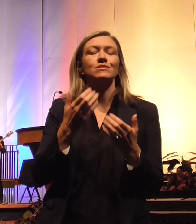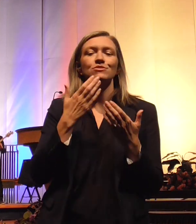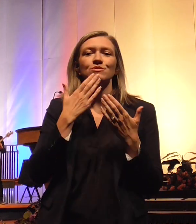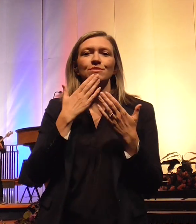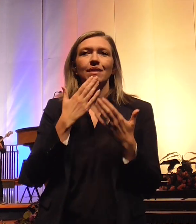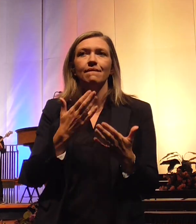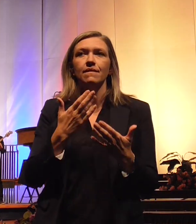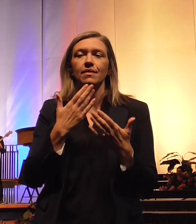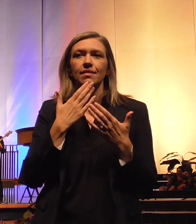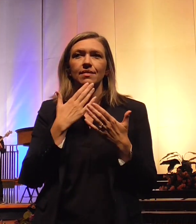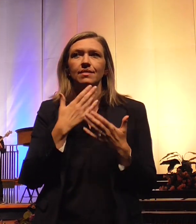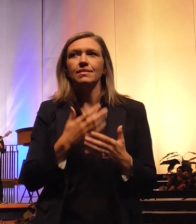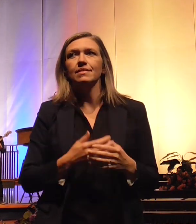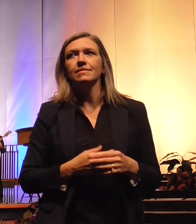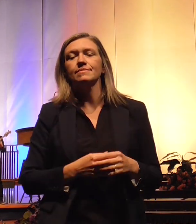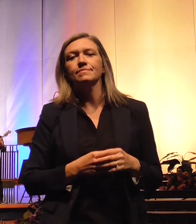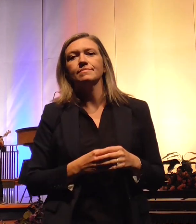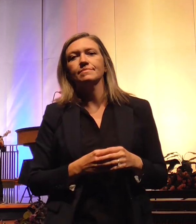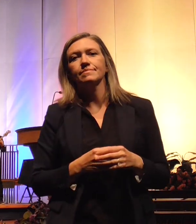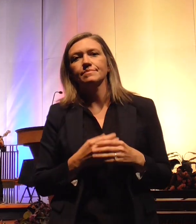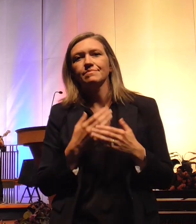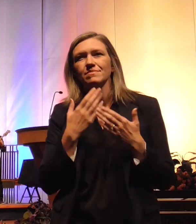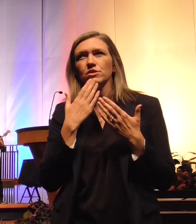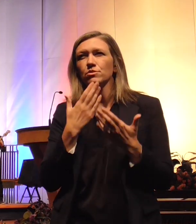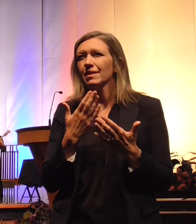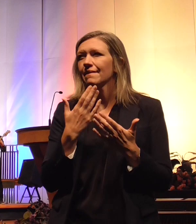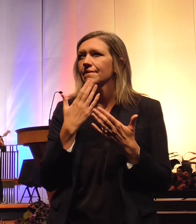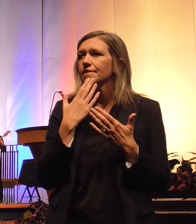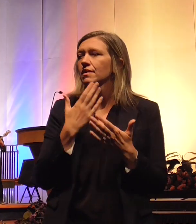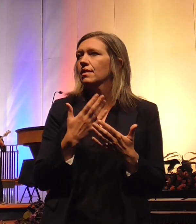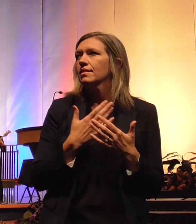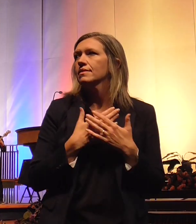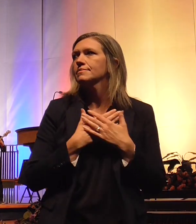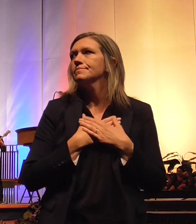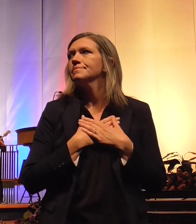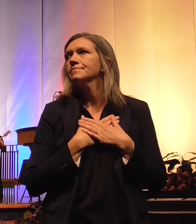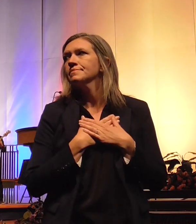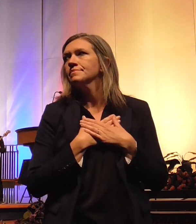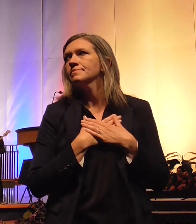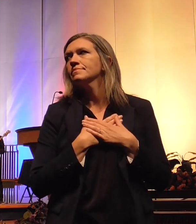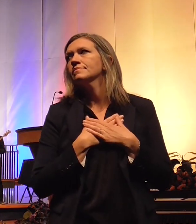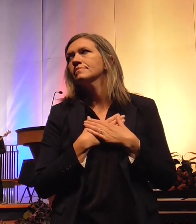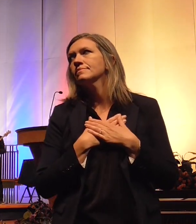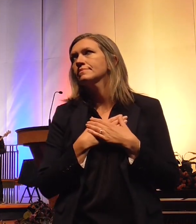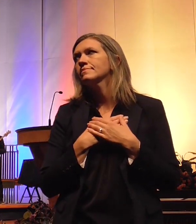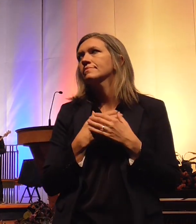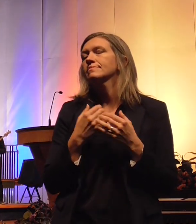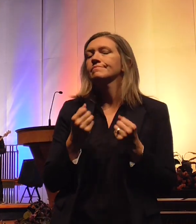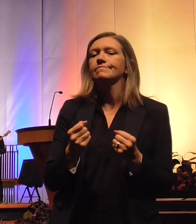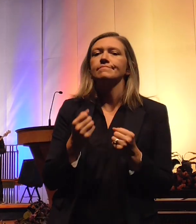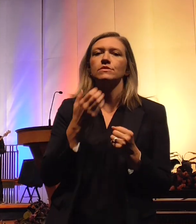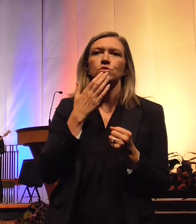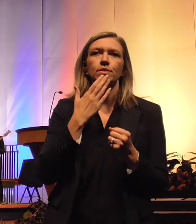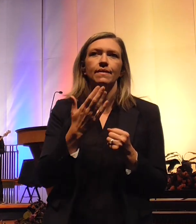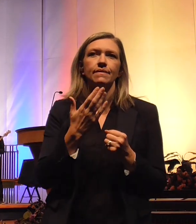grateful, I'm so grateful, I'm so